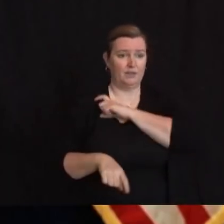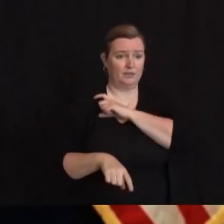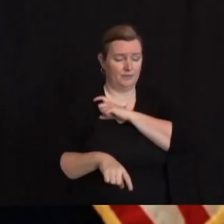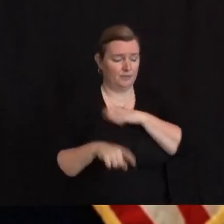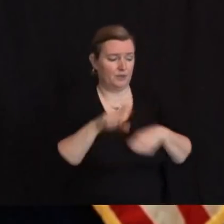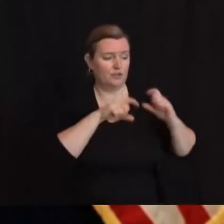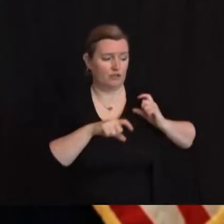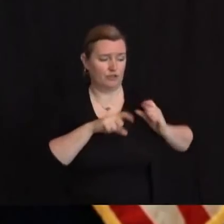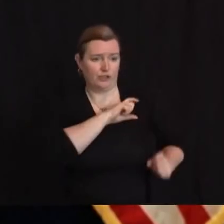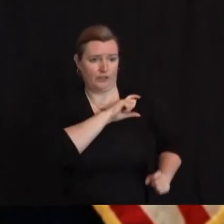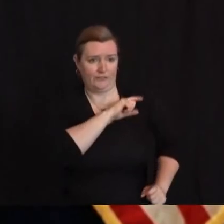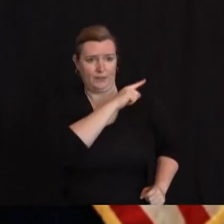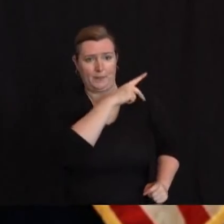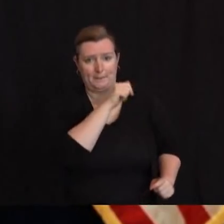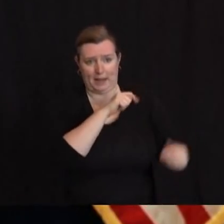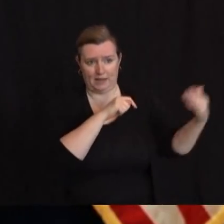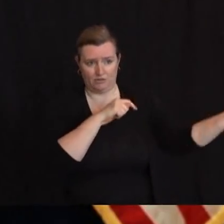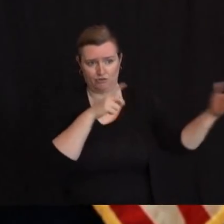Director Maples.